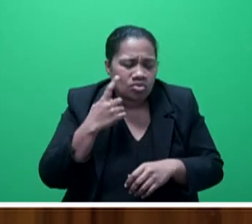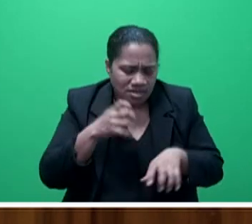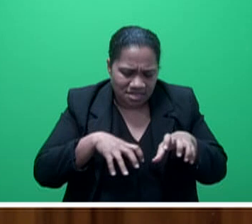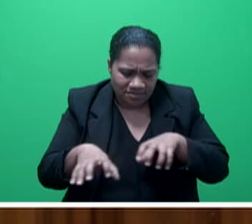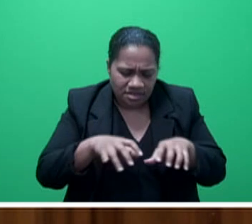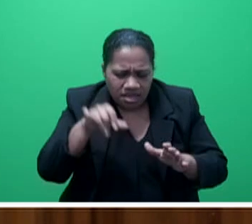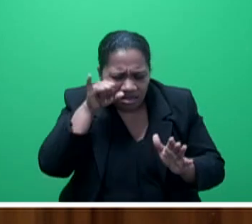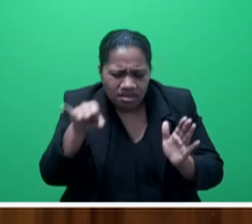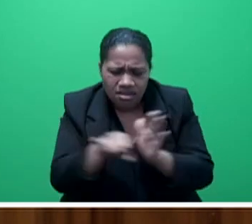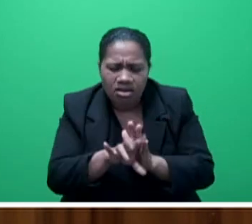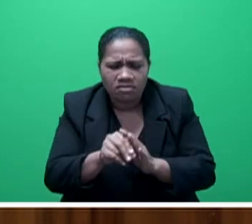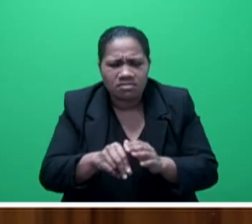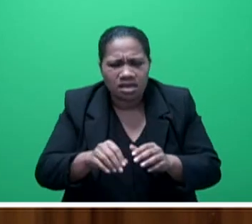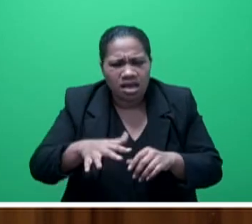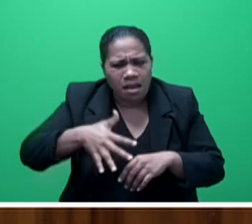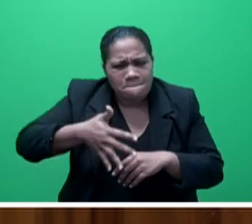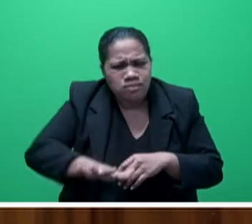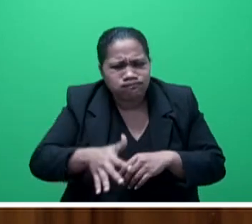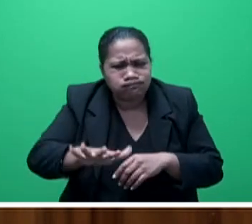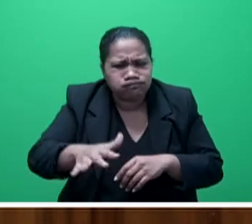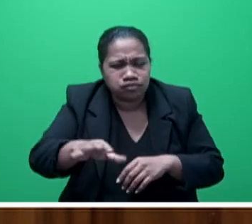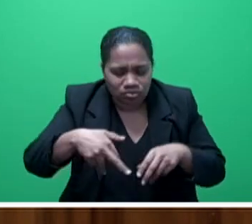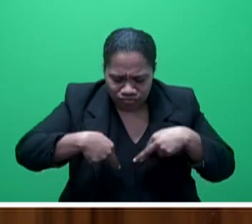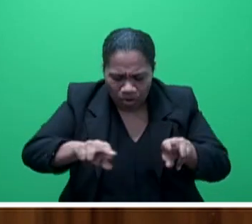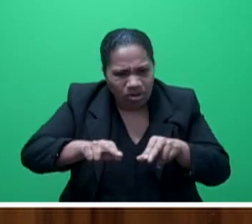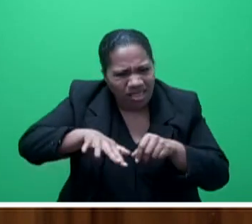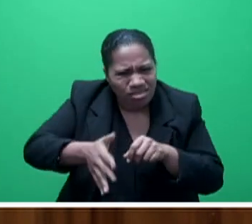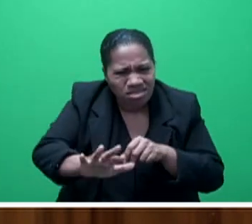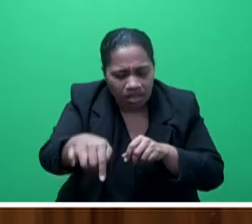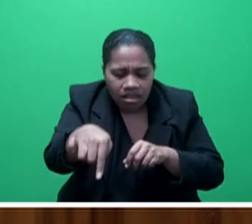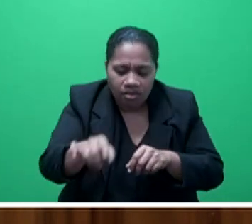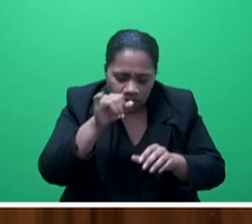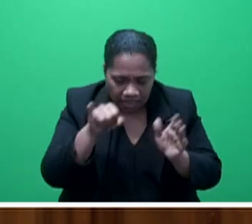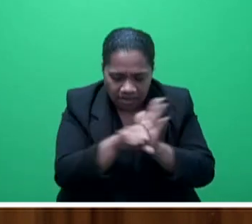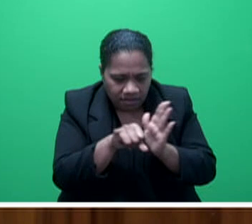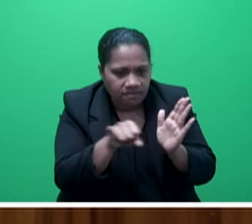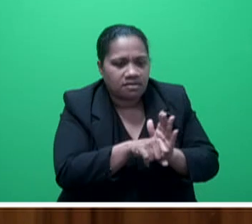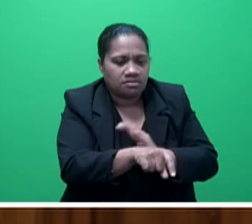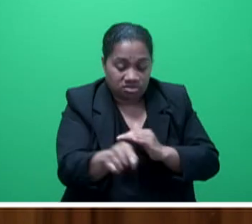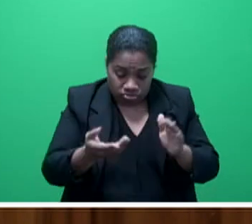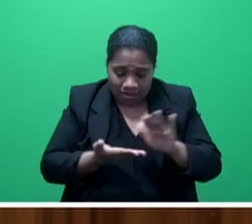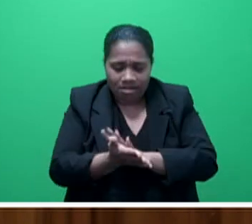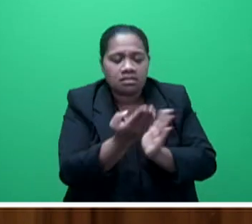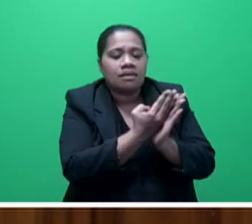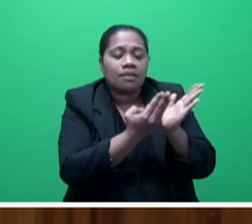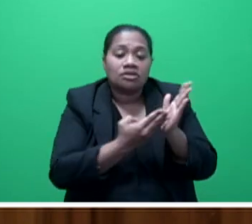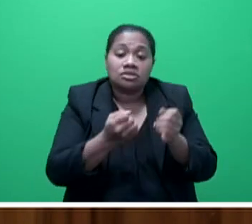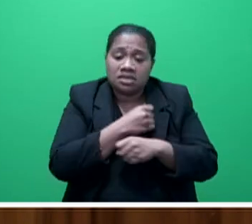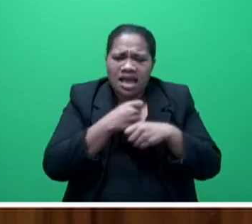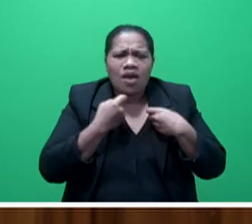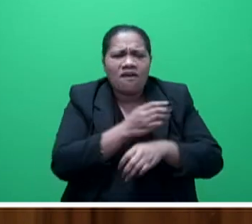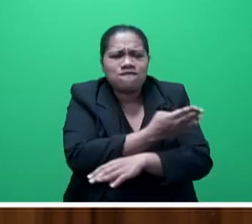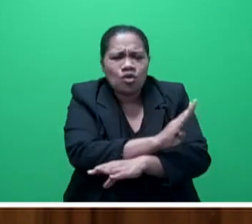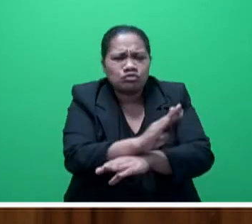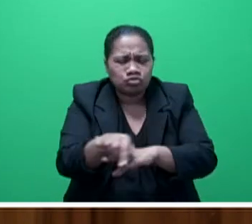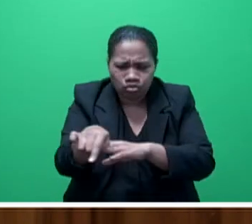potential boreholes, drilling and reticulation activities will continue under this budget. Through our foreshore development activities, we will continue to